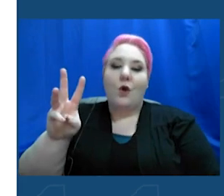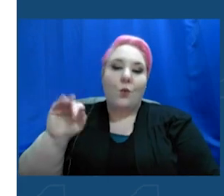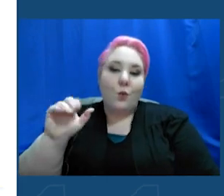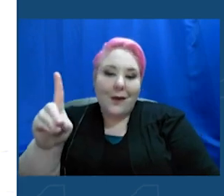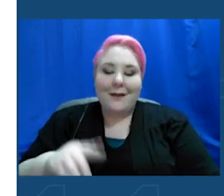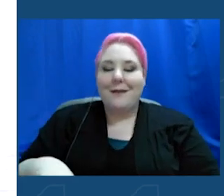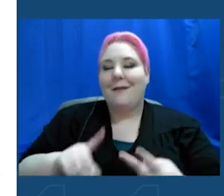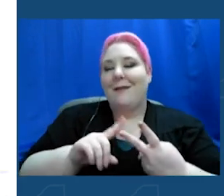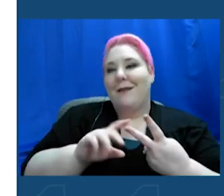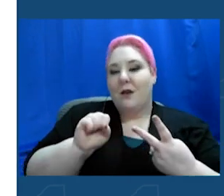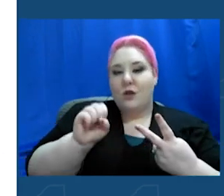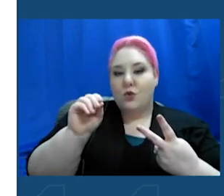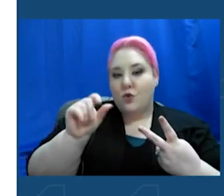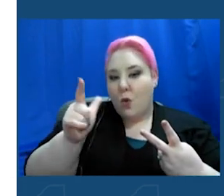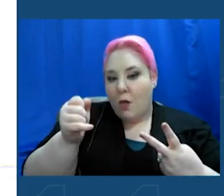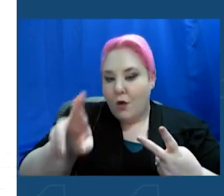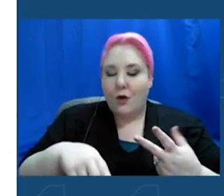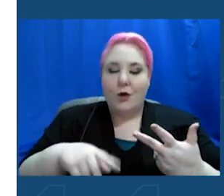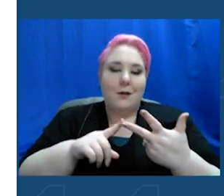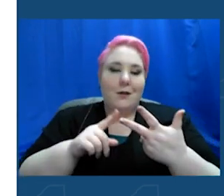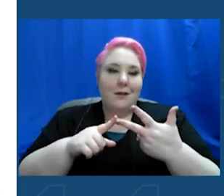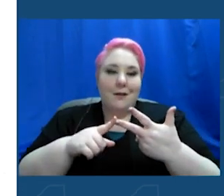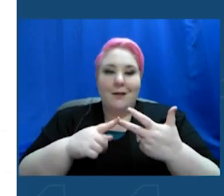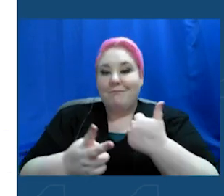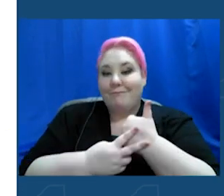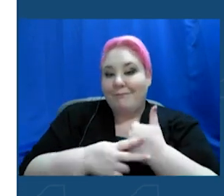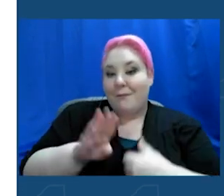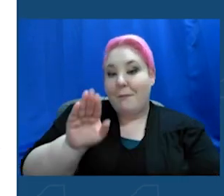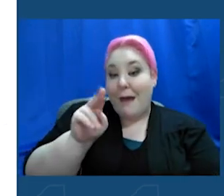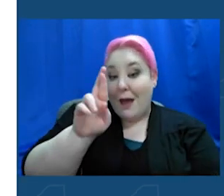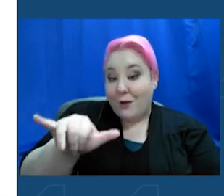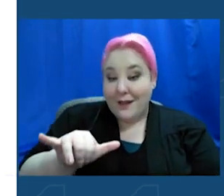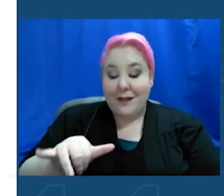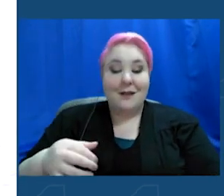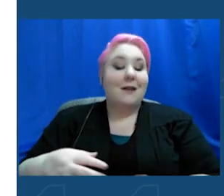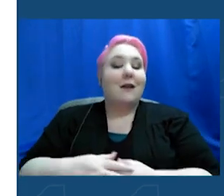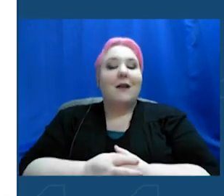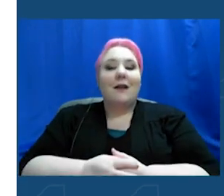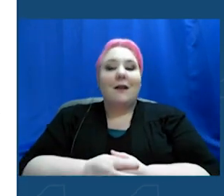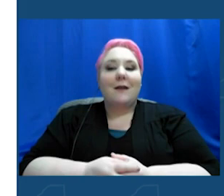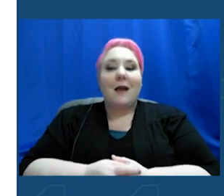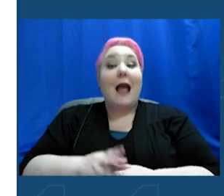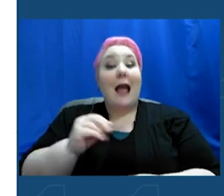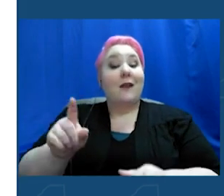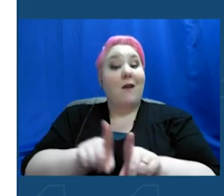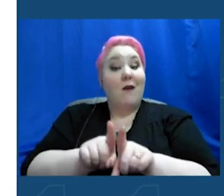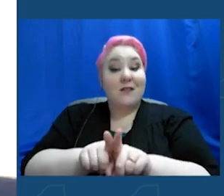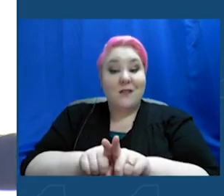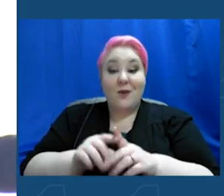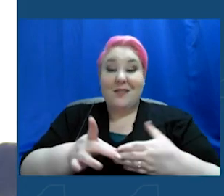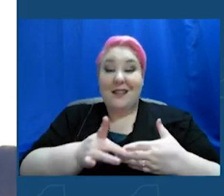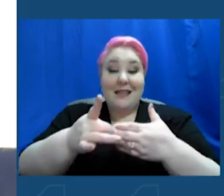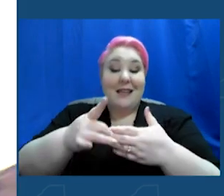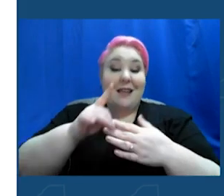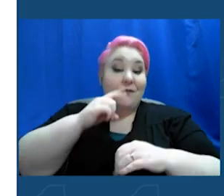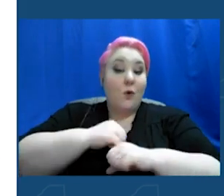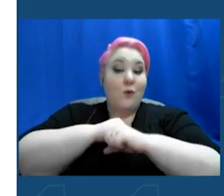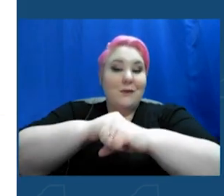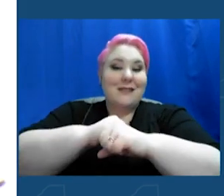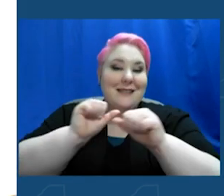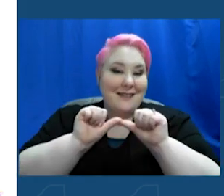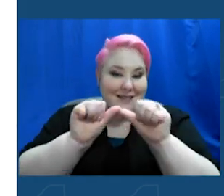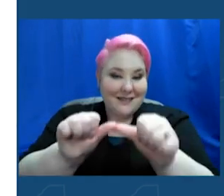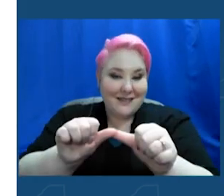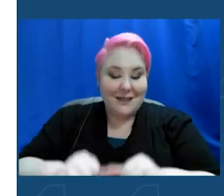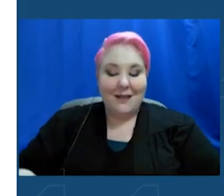storage, community solar, but also leading on resilience. And that's really important. That's what today is, but that's really